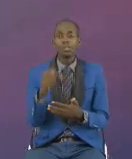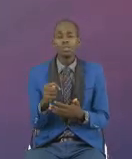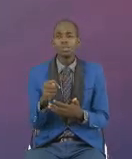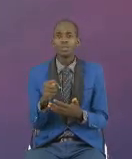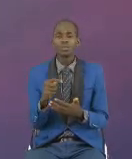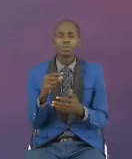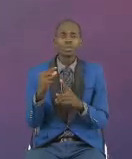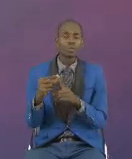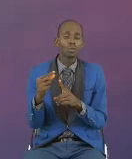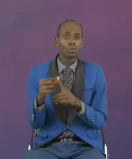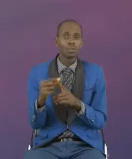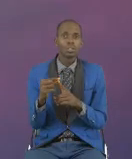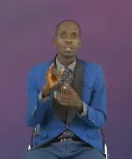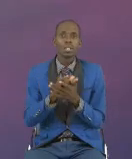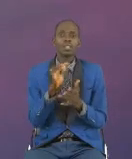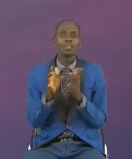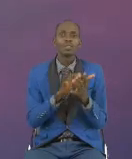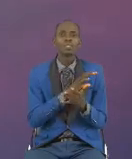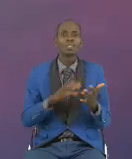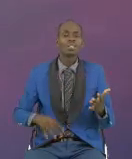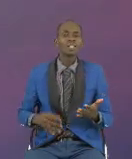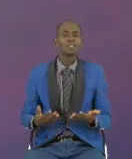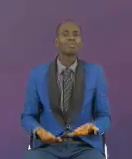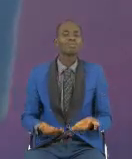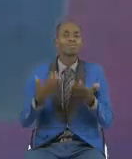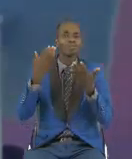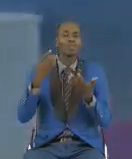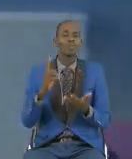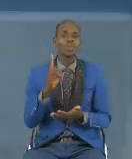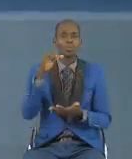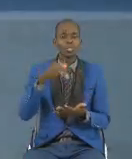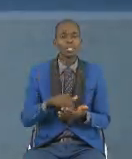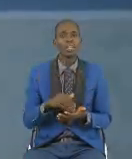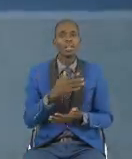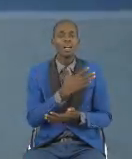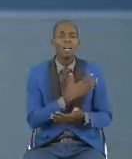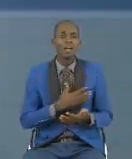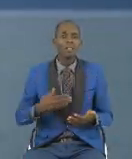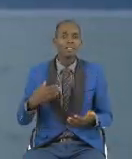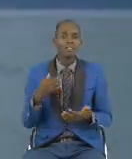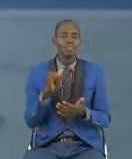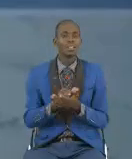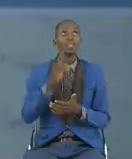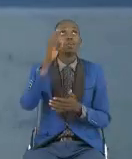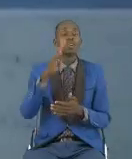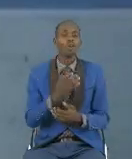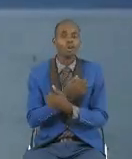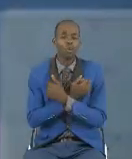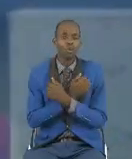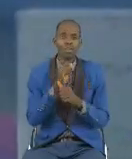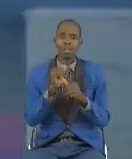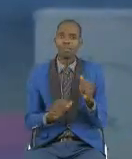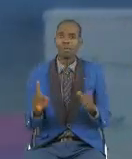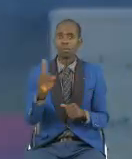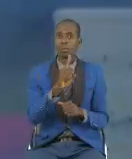he rose again for our justification. The gospel is that God loves everyone. He doesn't love